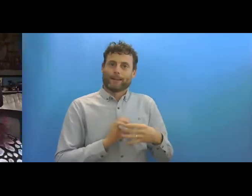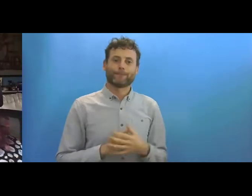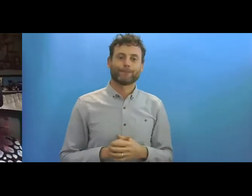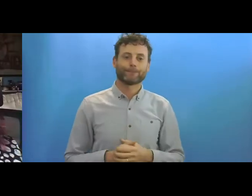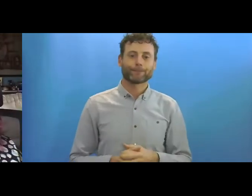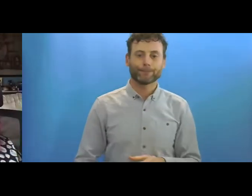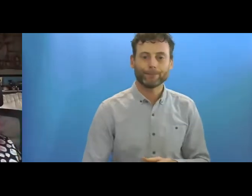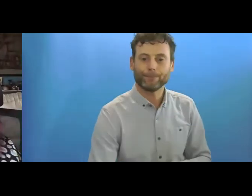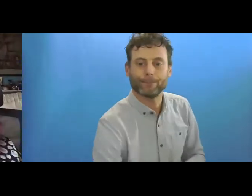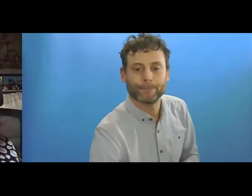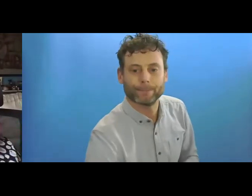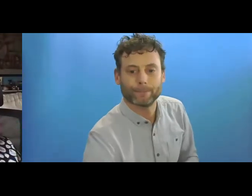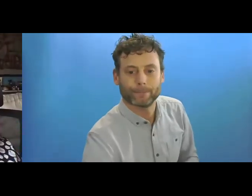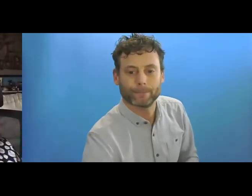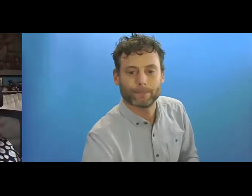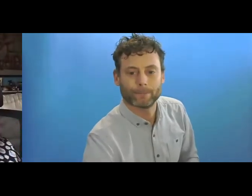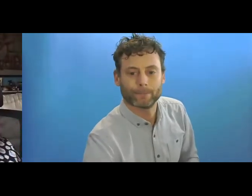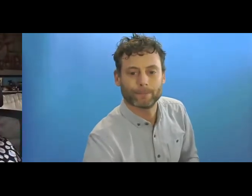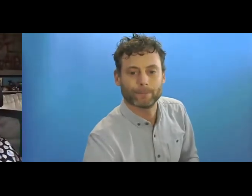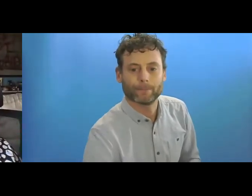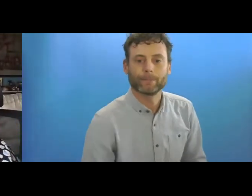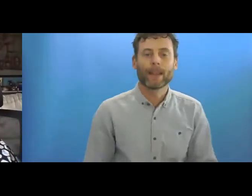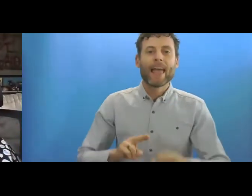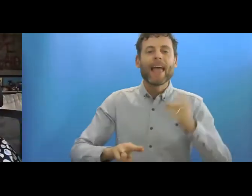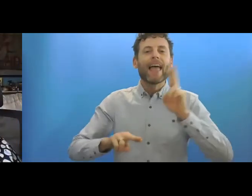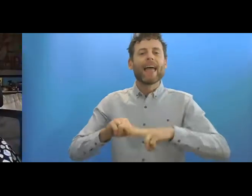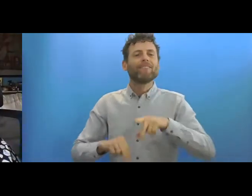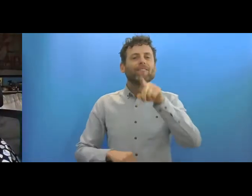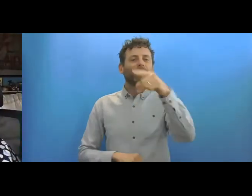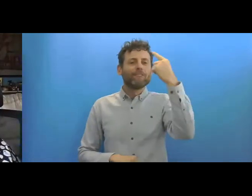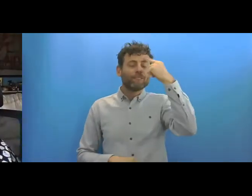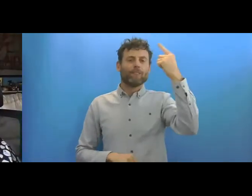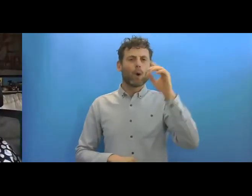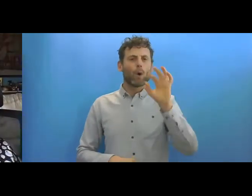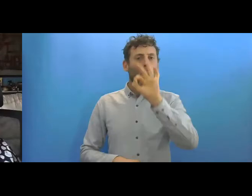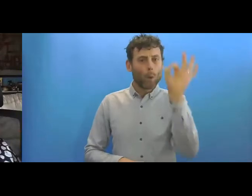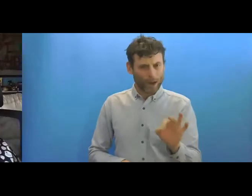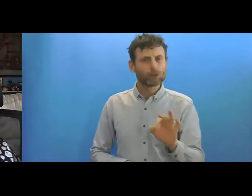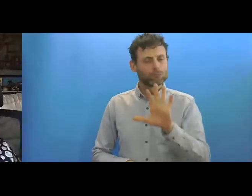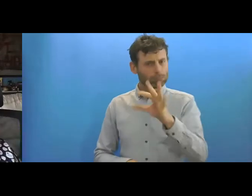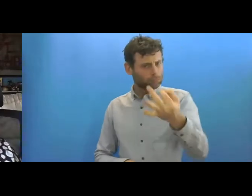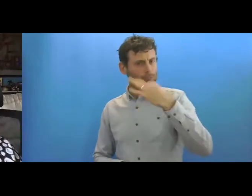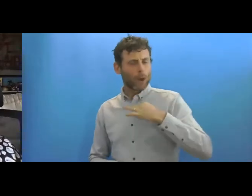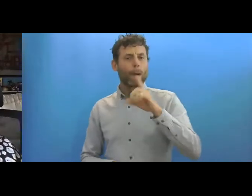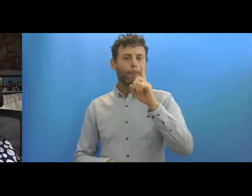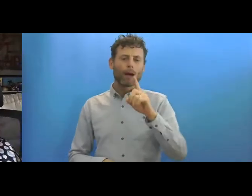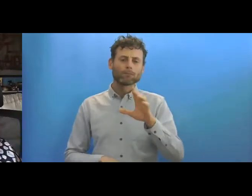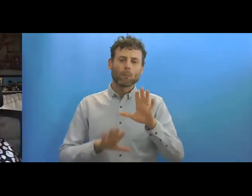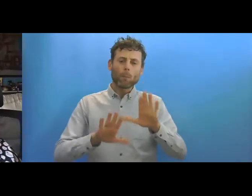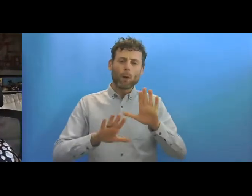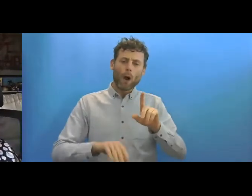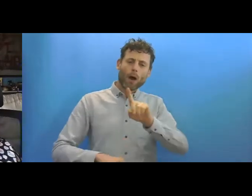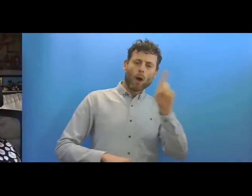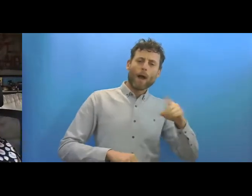If you've got questions, ask them, because after the break we'll do a bit of content first, then we'll have a break, and then after